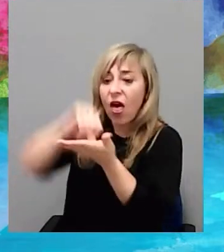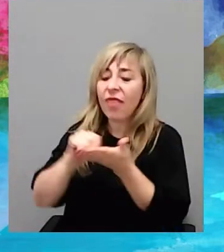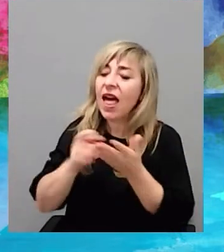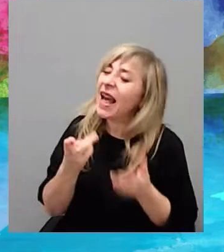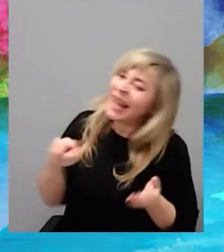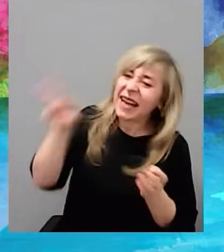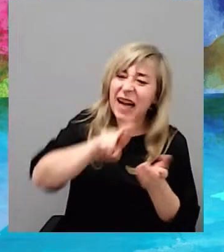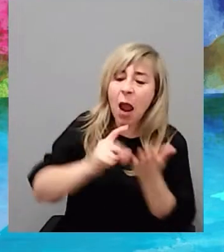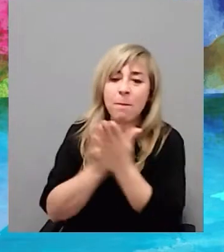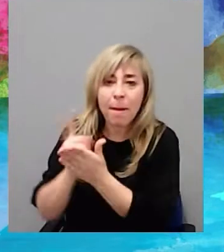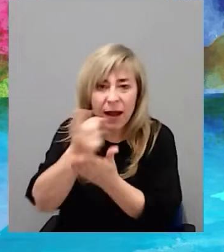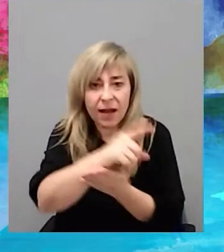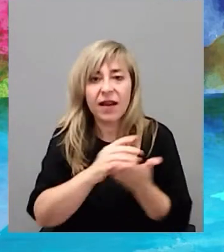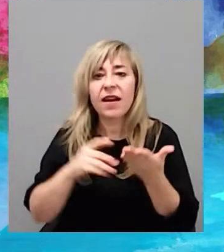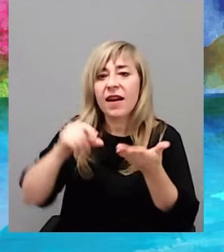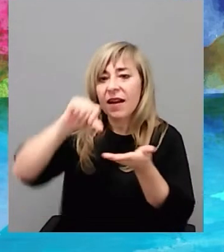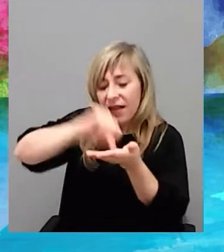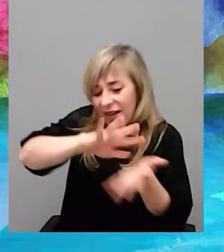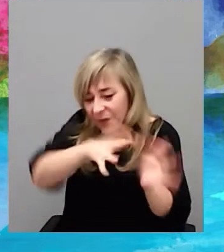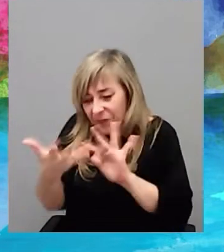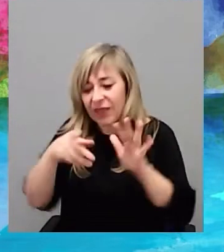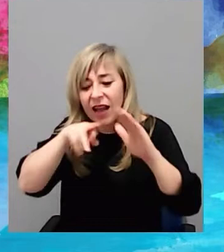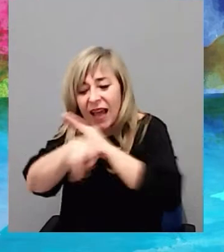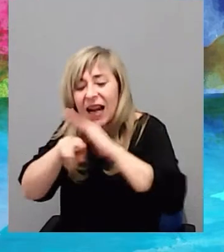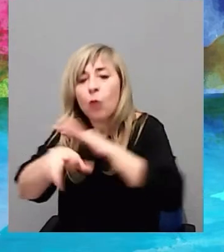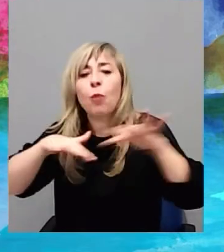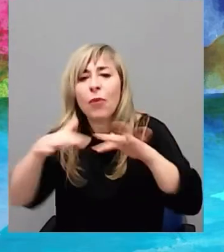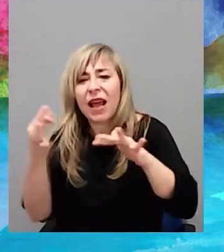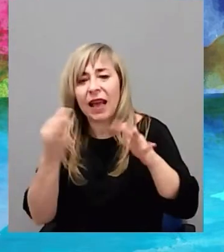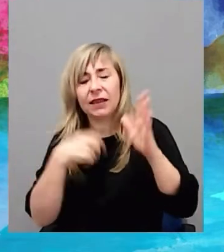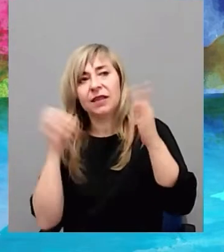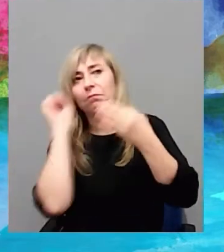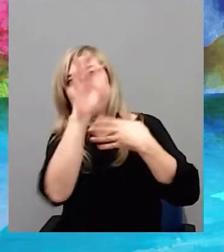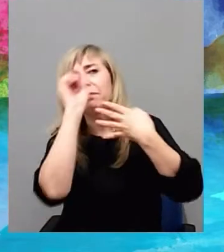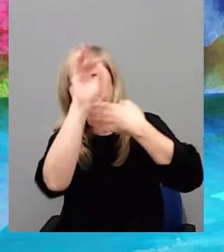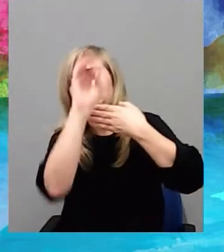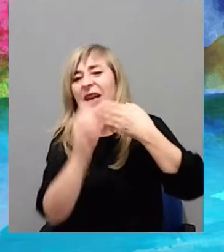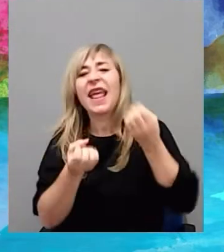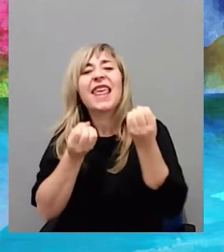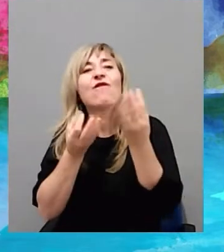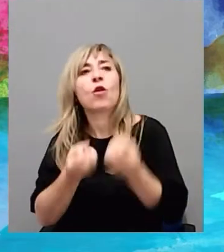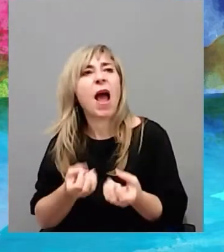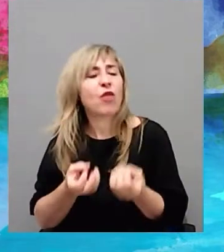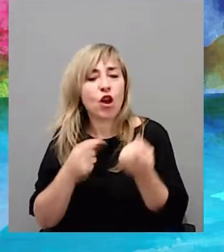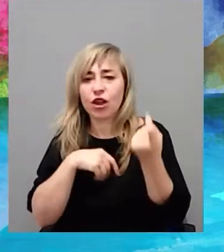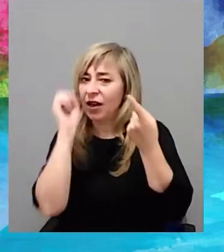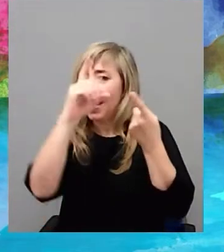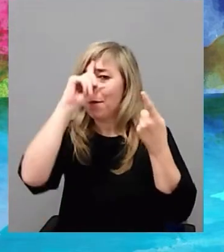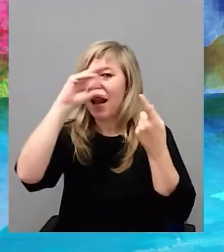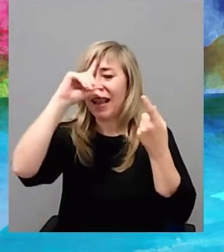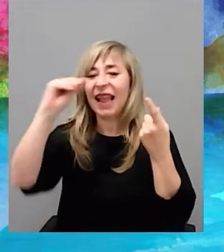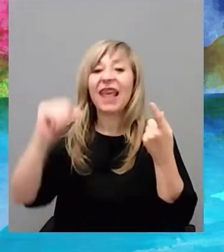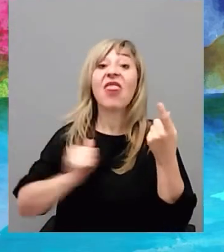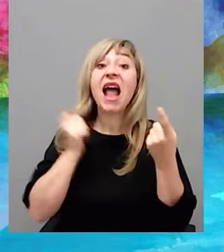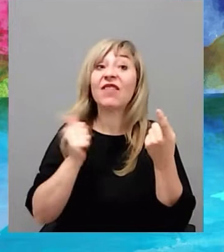mapped cities, we divided them in understandable sections for them. We provided information so that